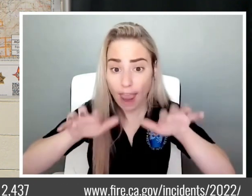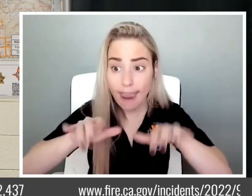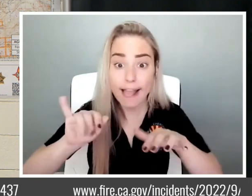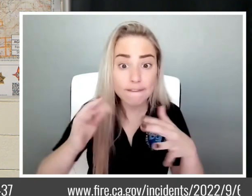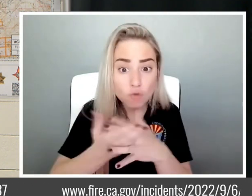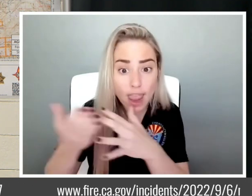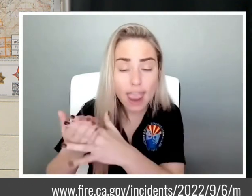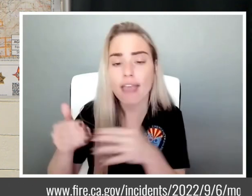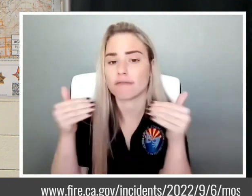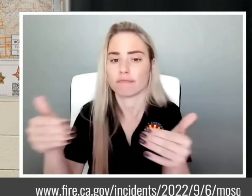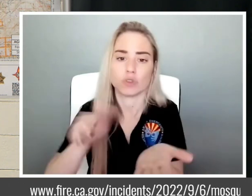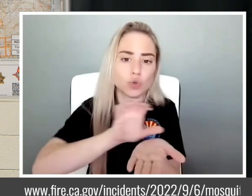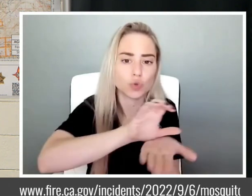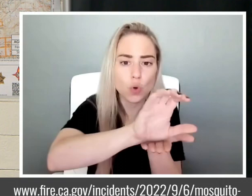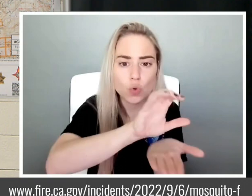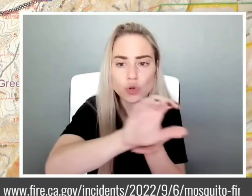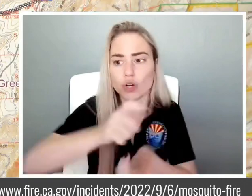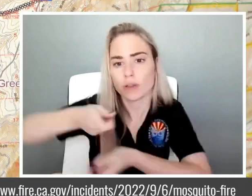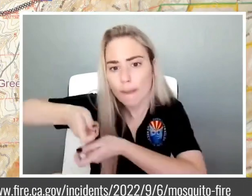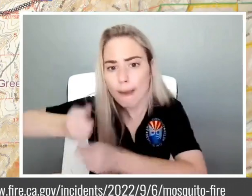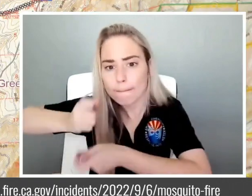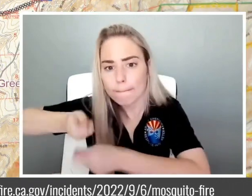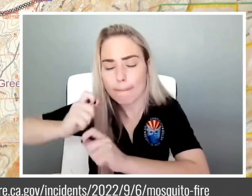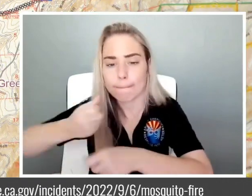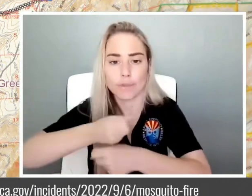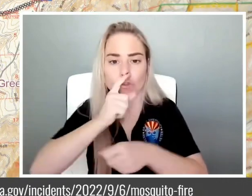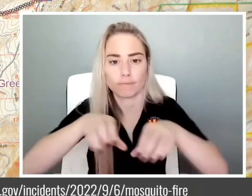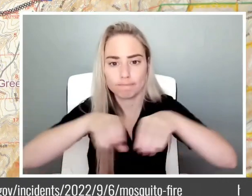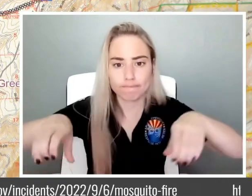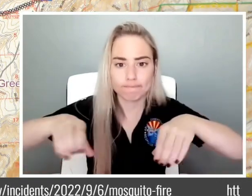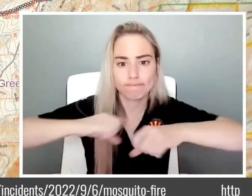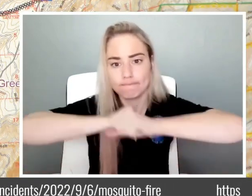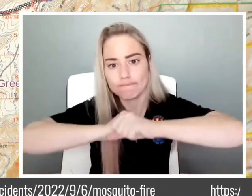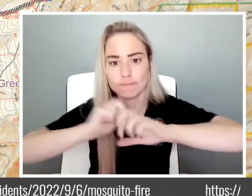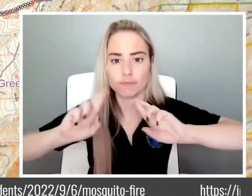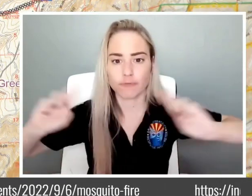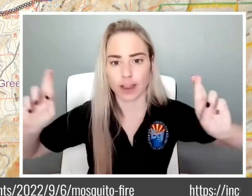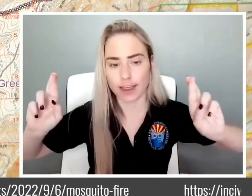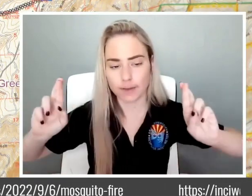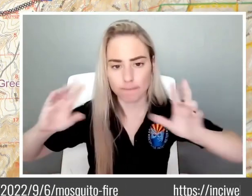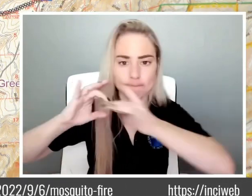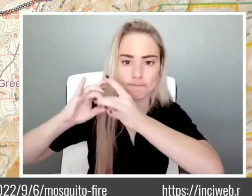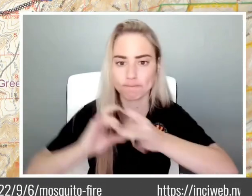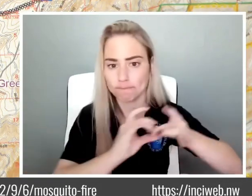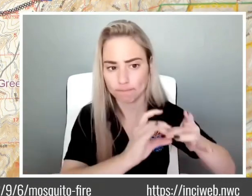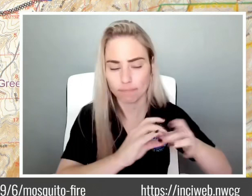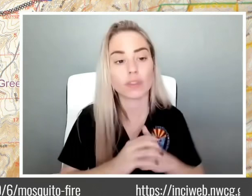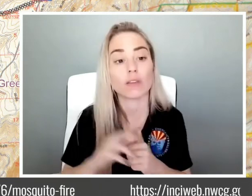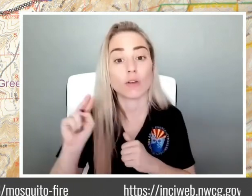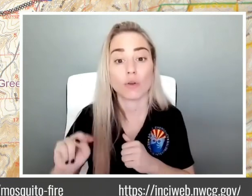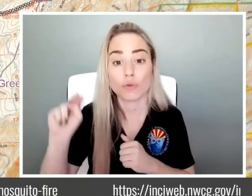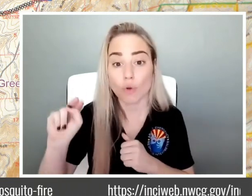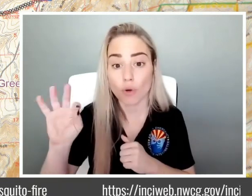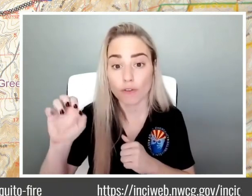with dozers and hand crews, just really getting that line in there and starting to button up and secure it. Once you get down into the North Fork of the Middle Fork,